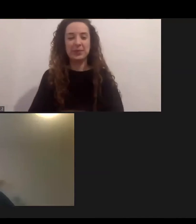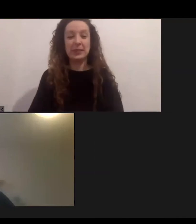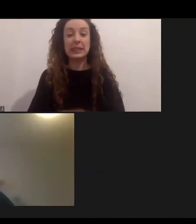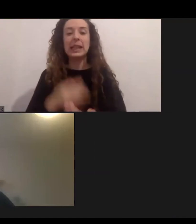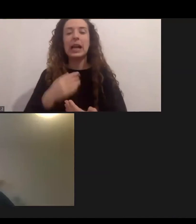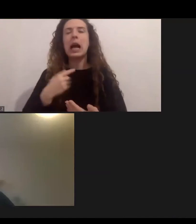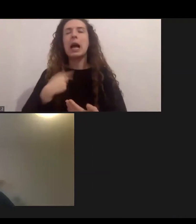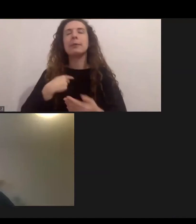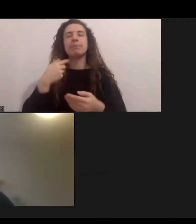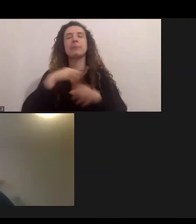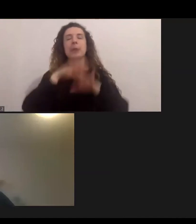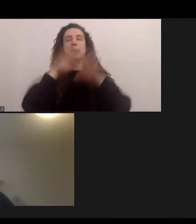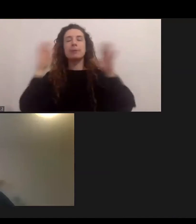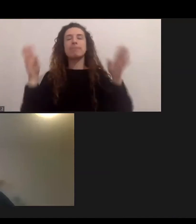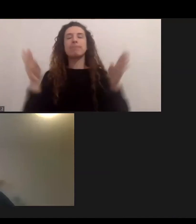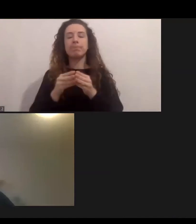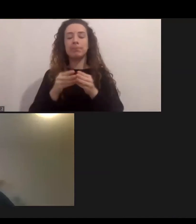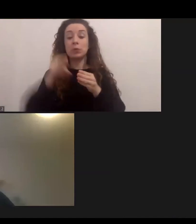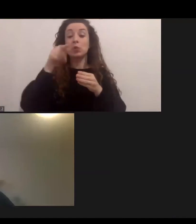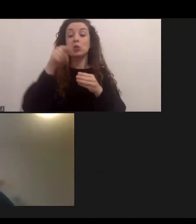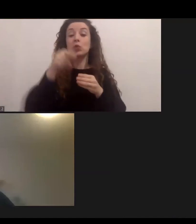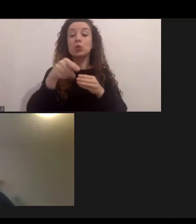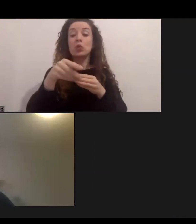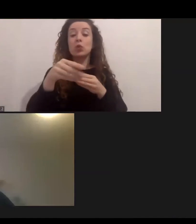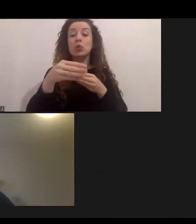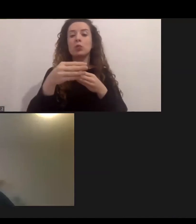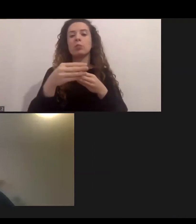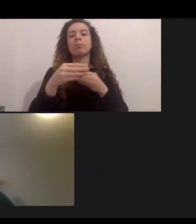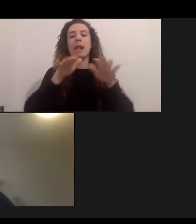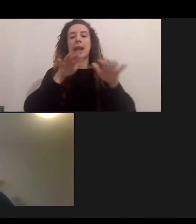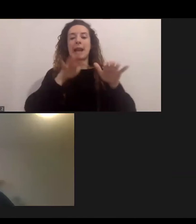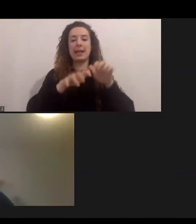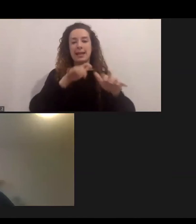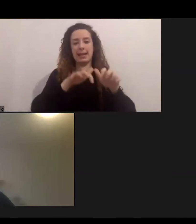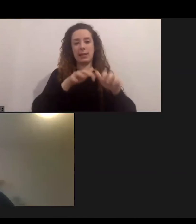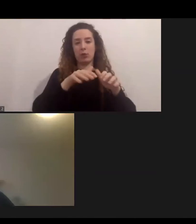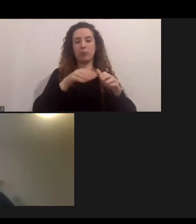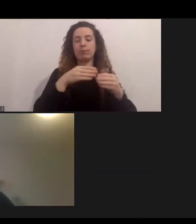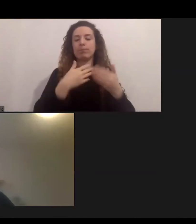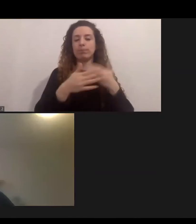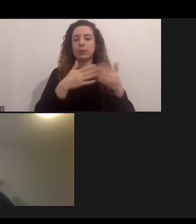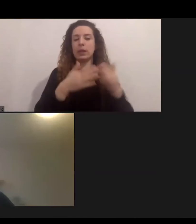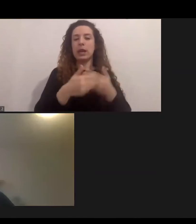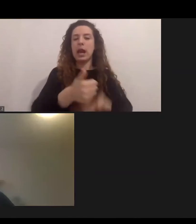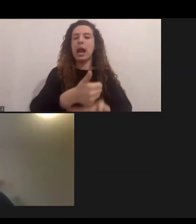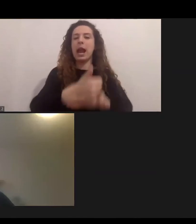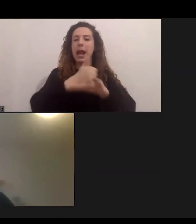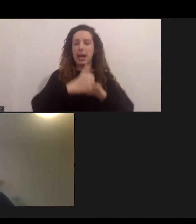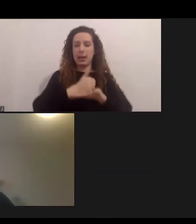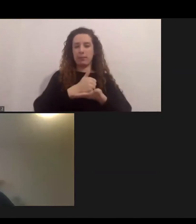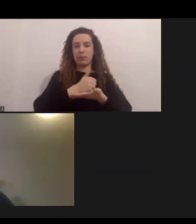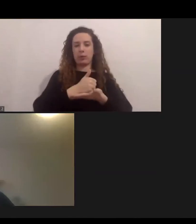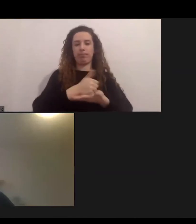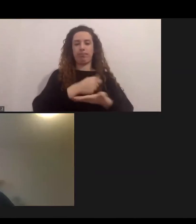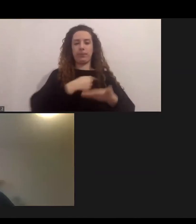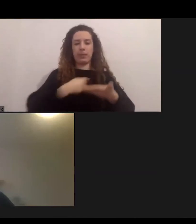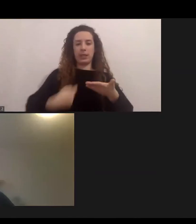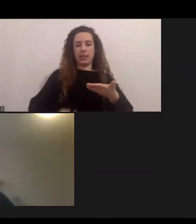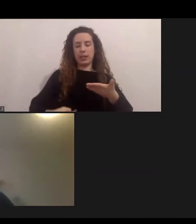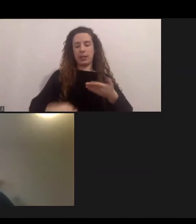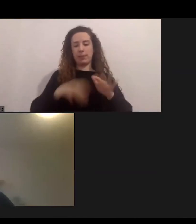be careful when I was write down something by hands, and it was